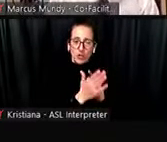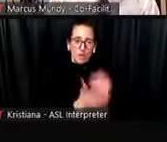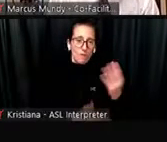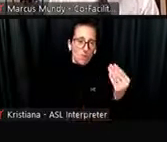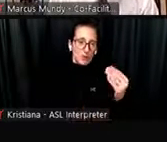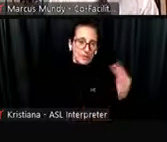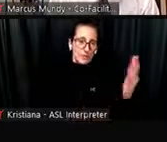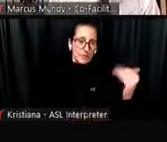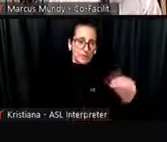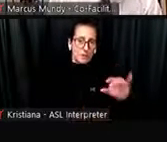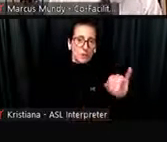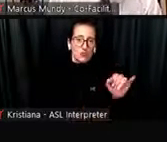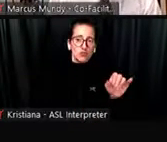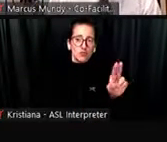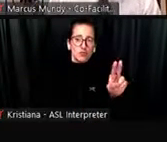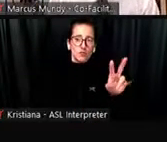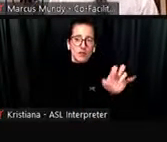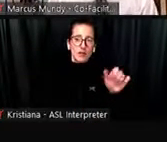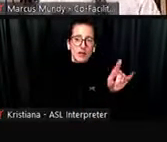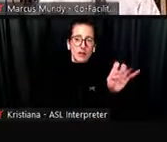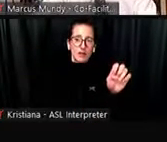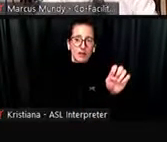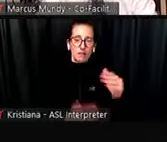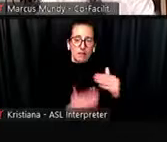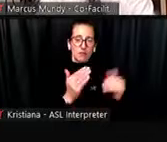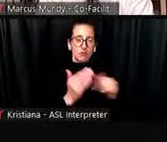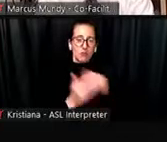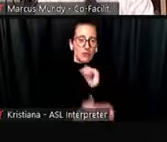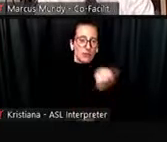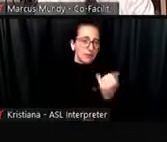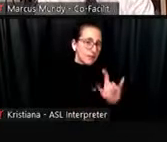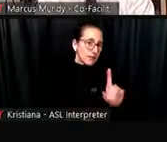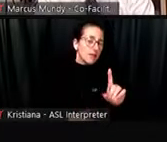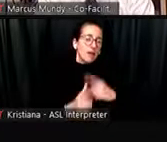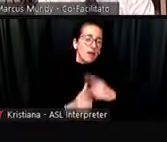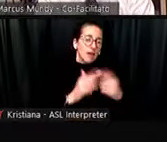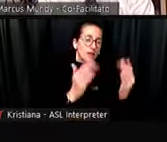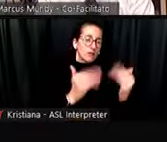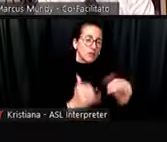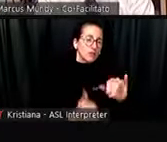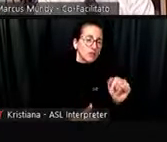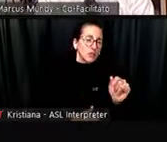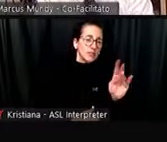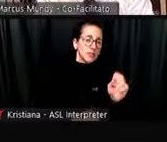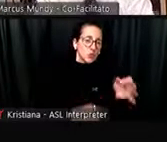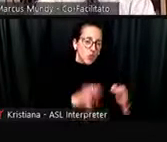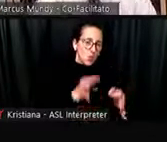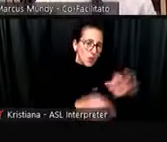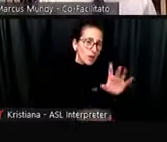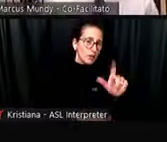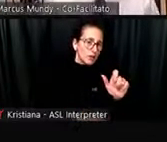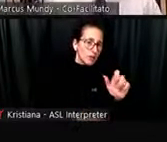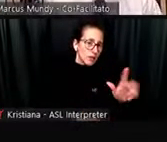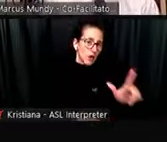levy admin at 7%, and the justice court and the law library at 1%. And then